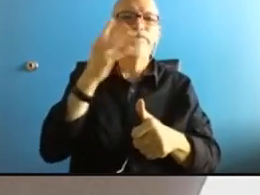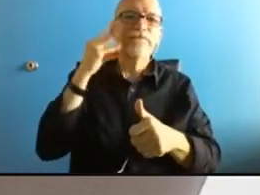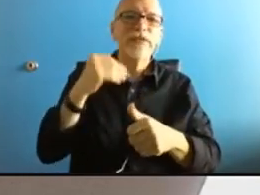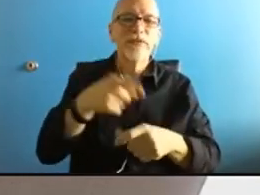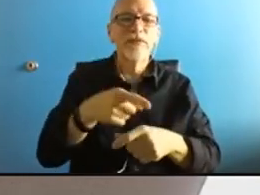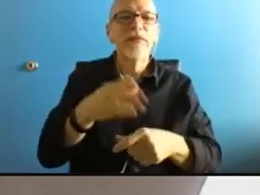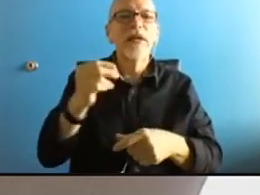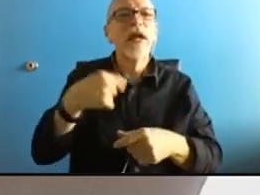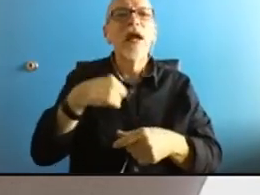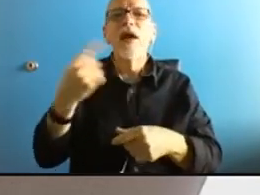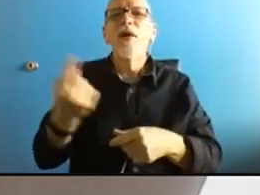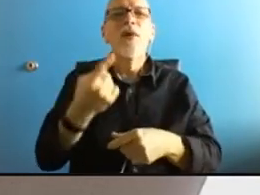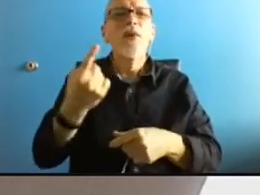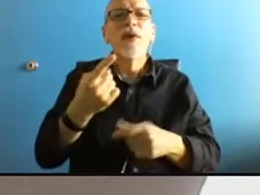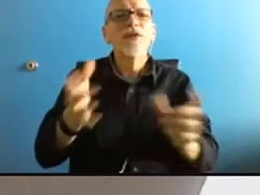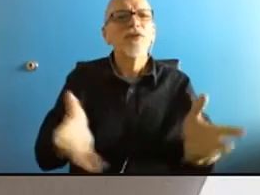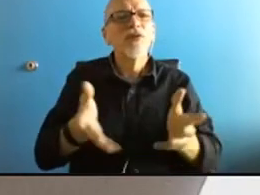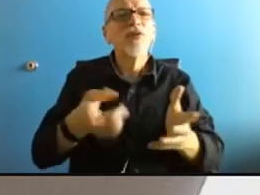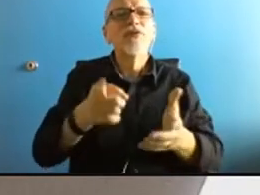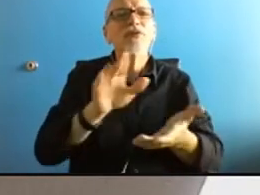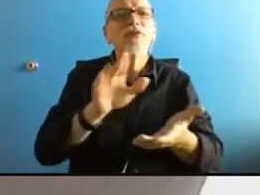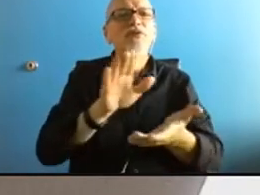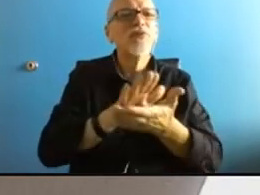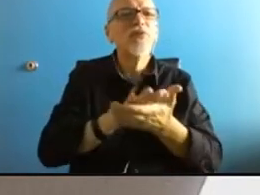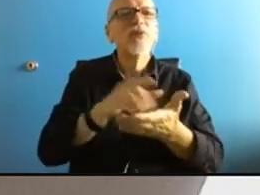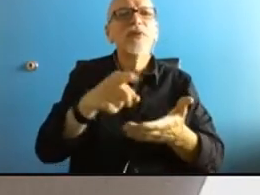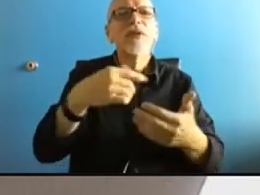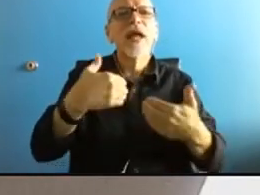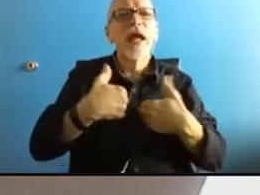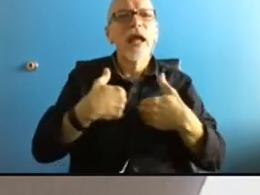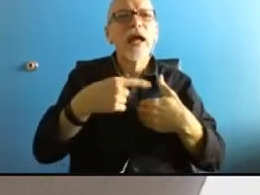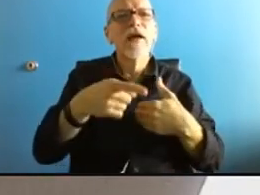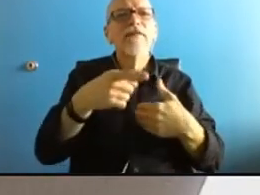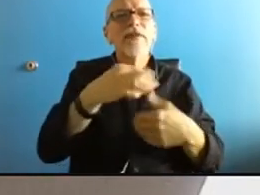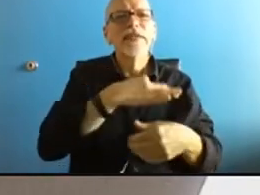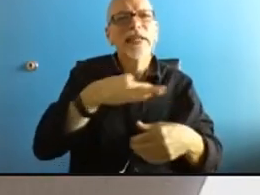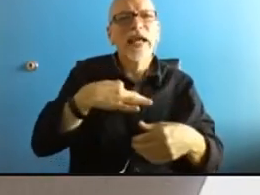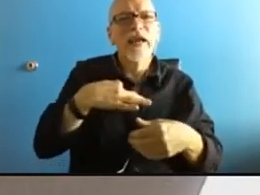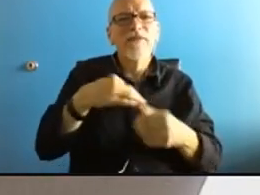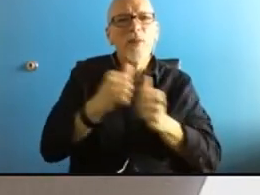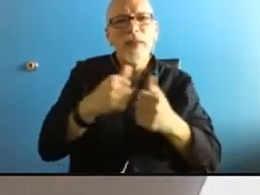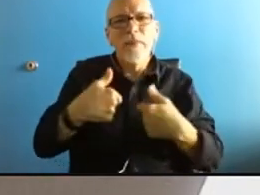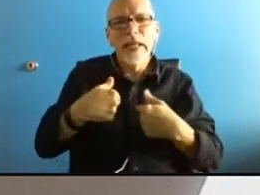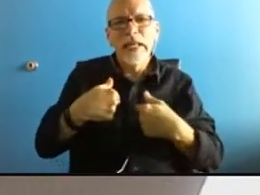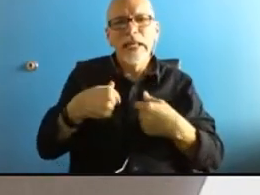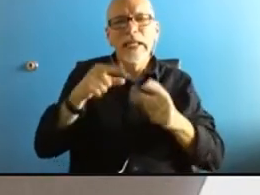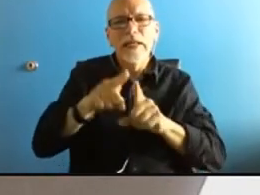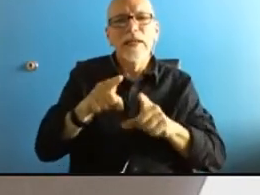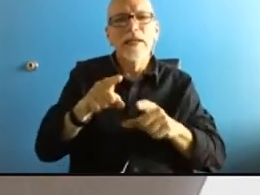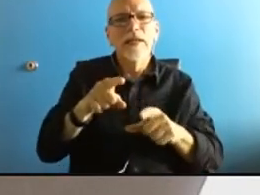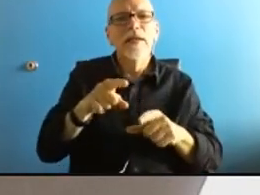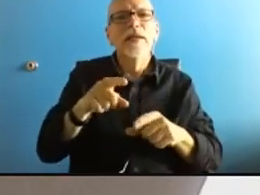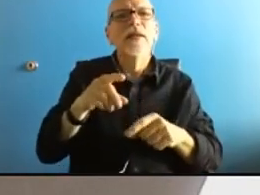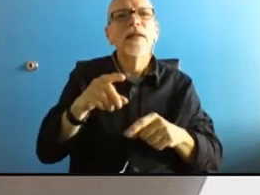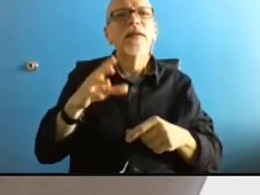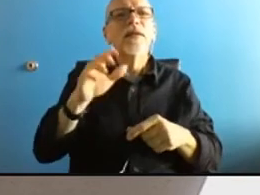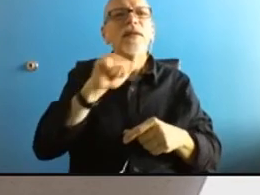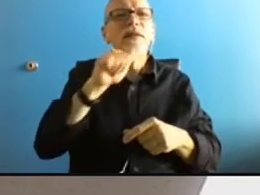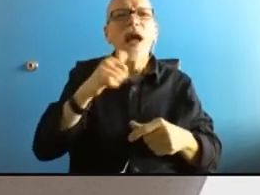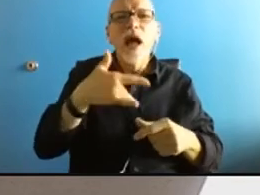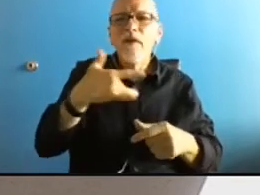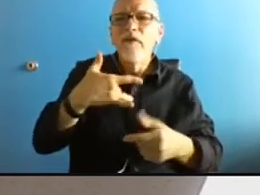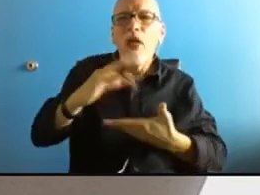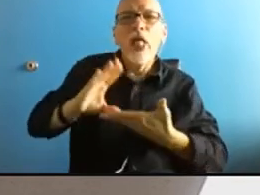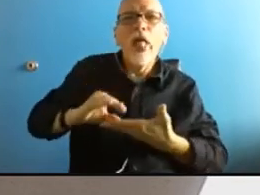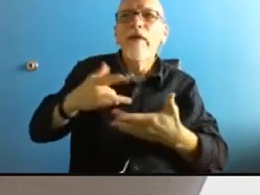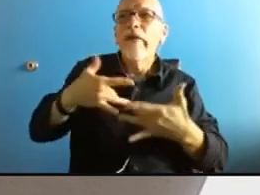always encourage schools to have staff with me, in a non-intimidating,